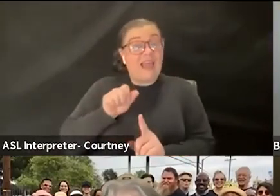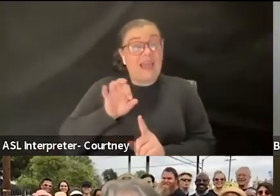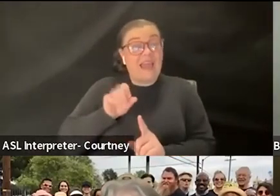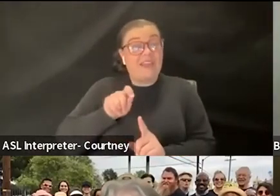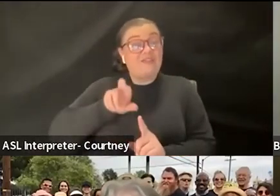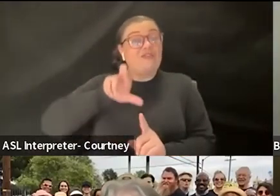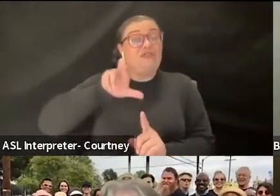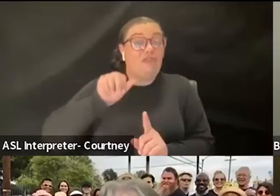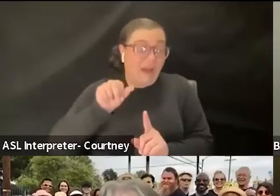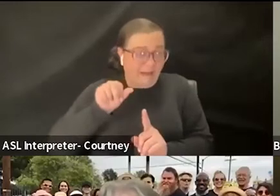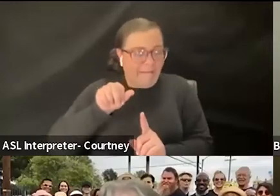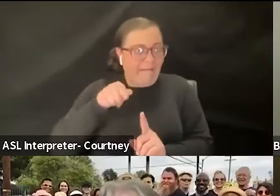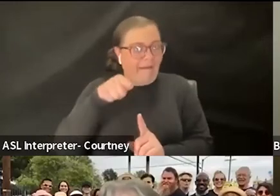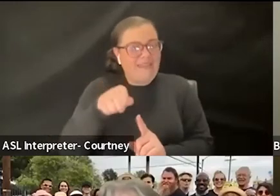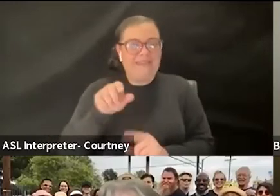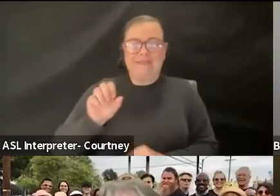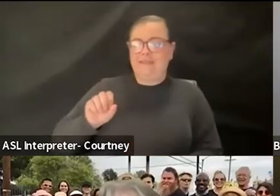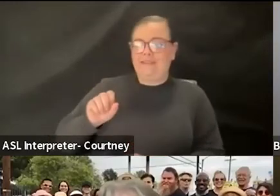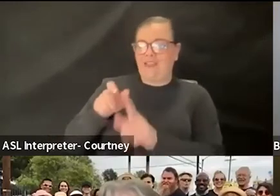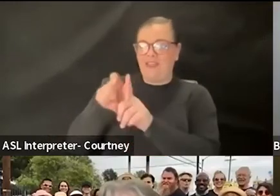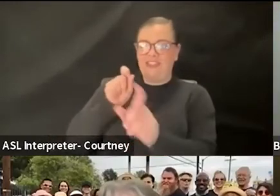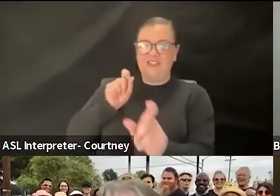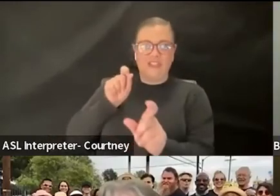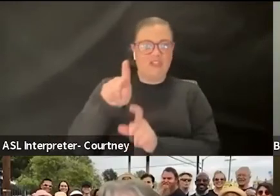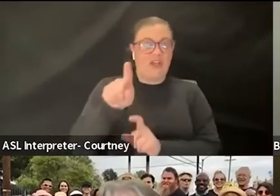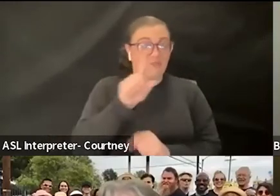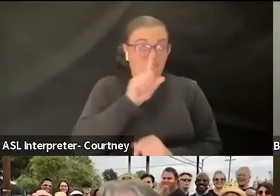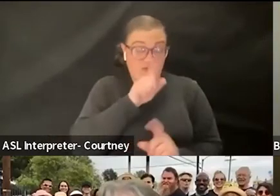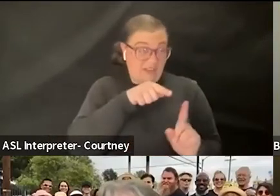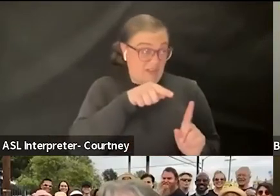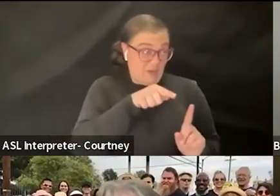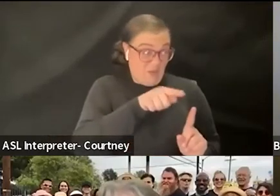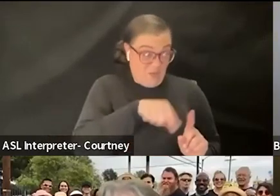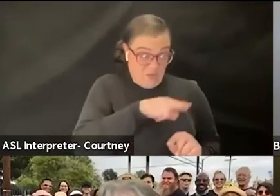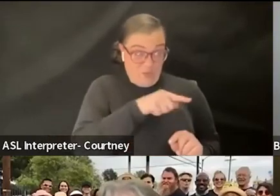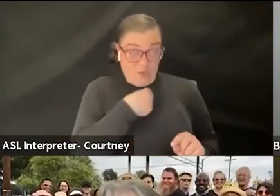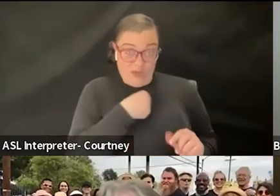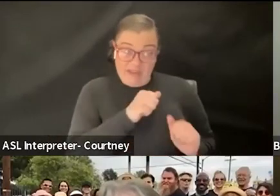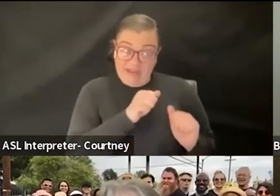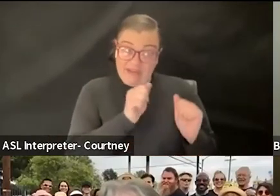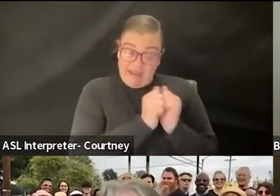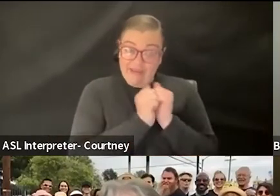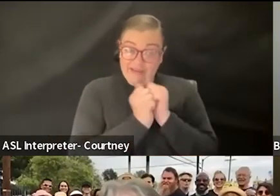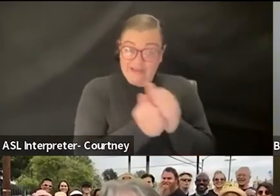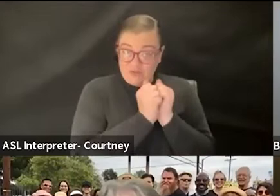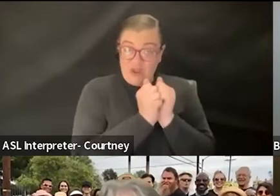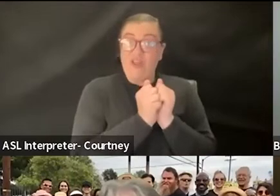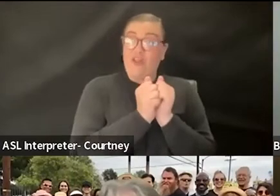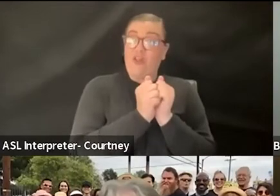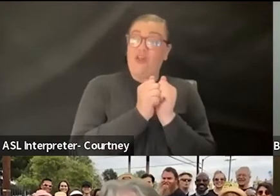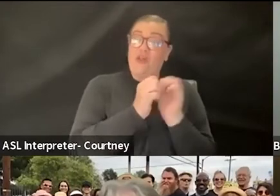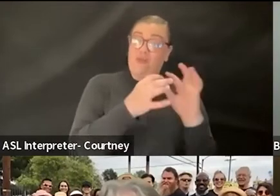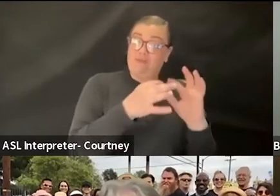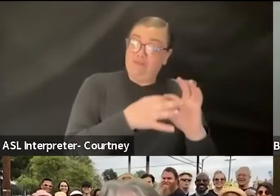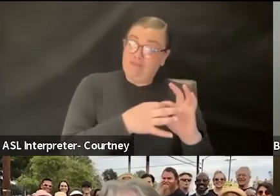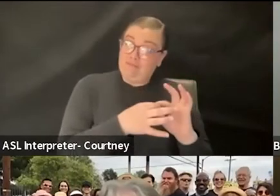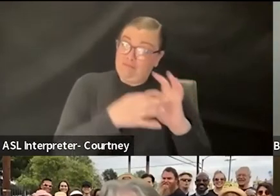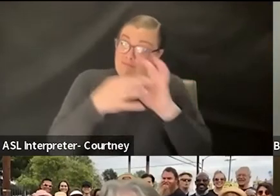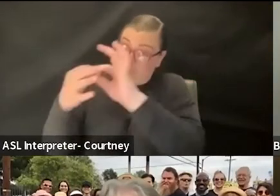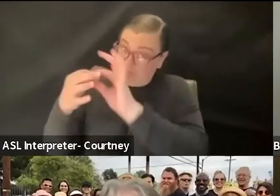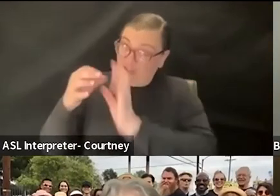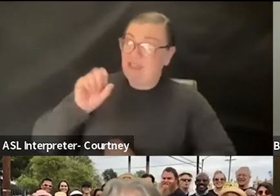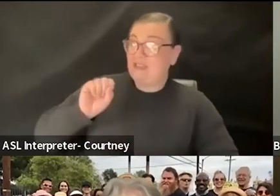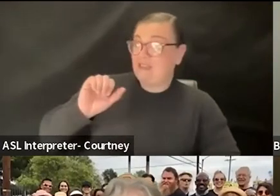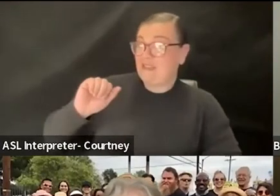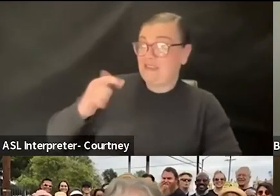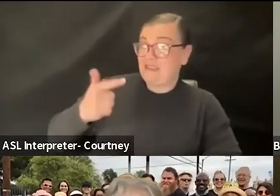stick together. And like you said, for the hip hop community, I mean, literally people's jaws were dropping. And they're